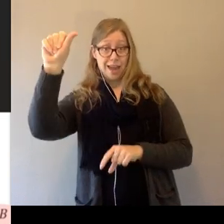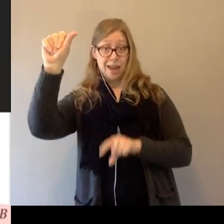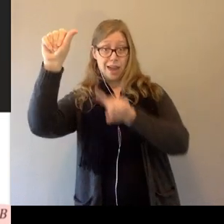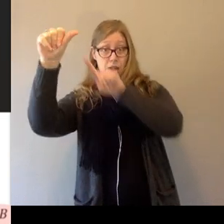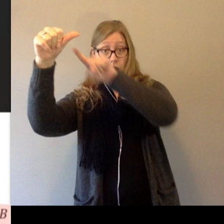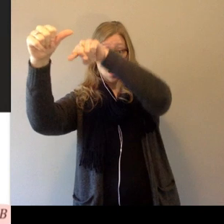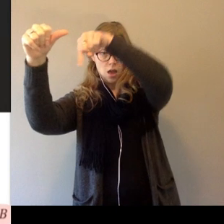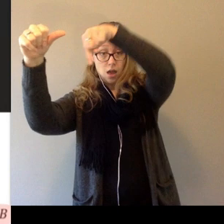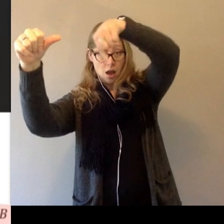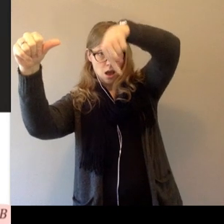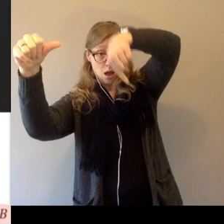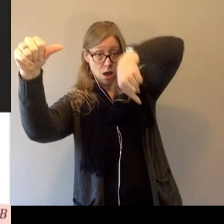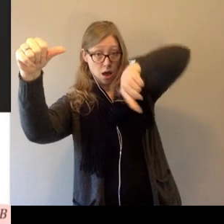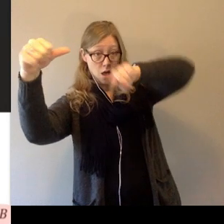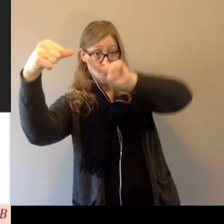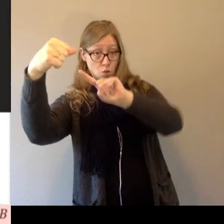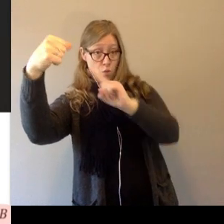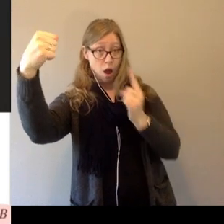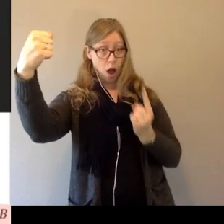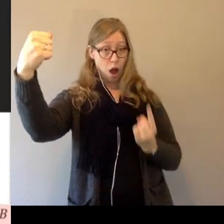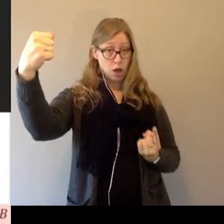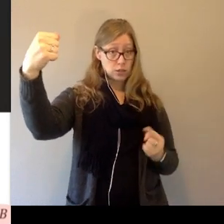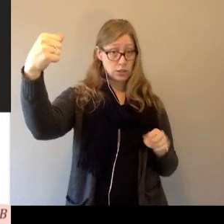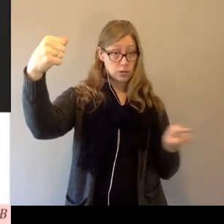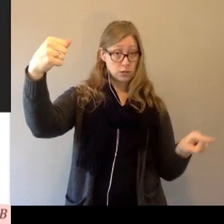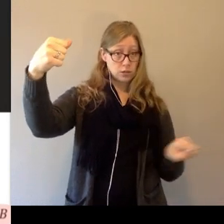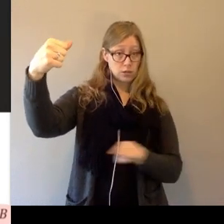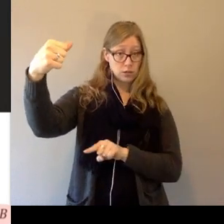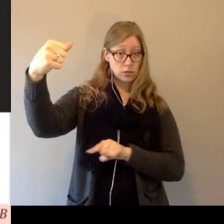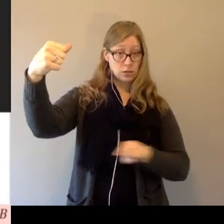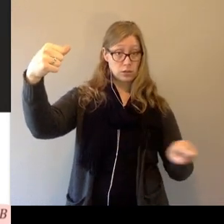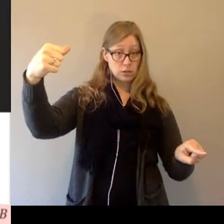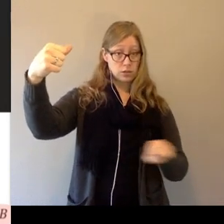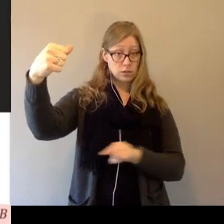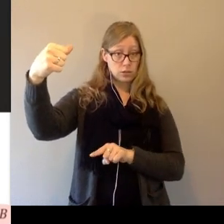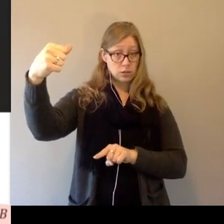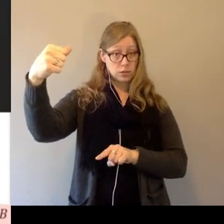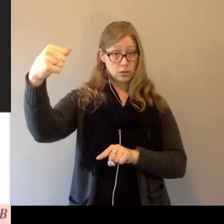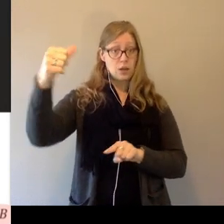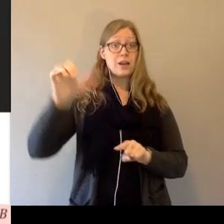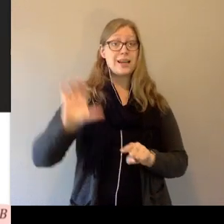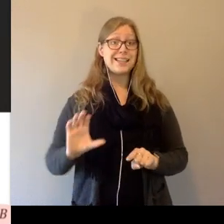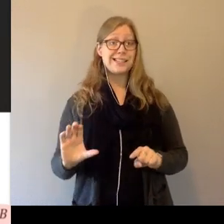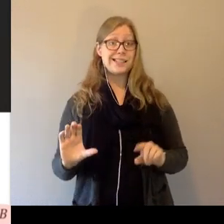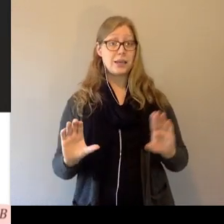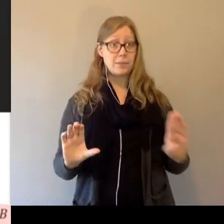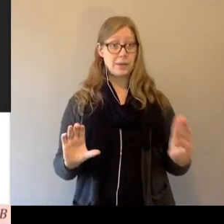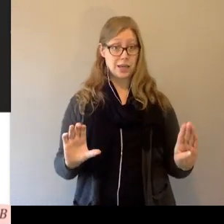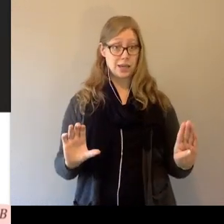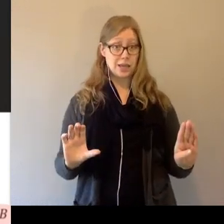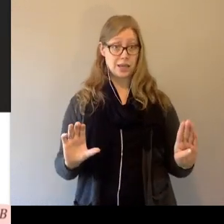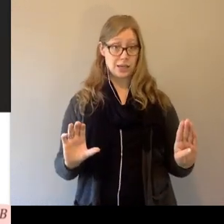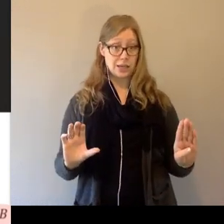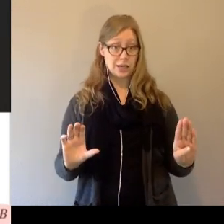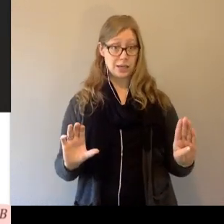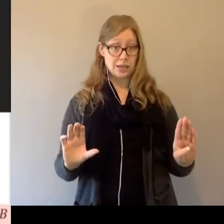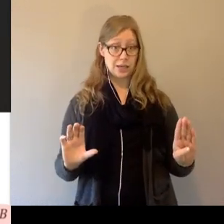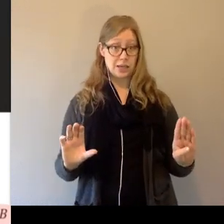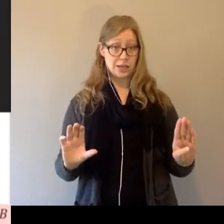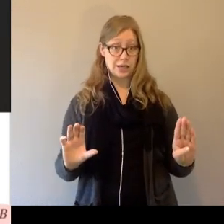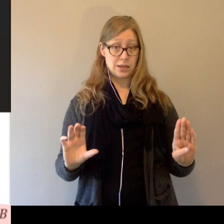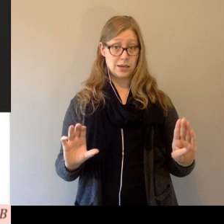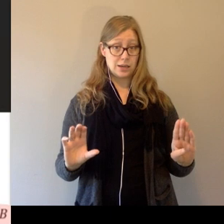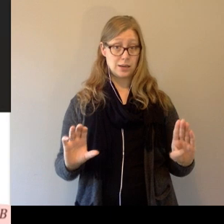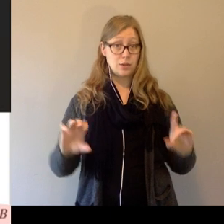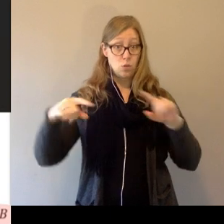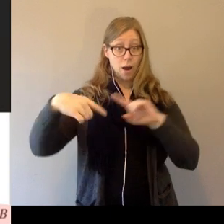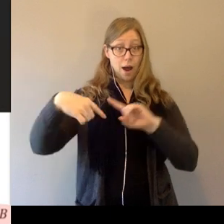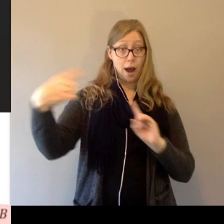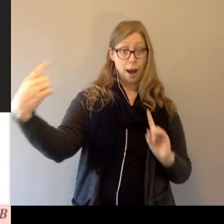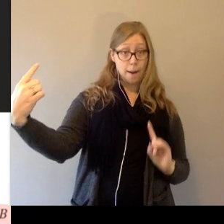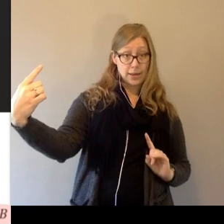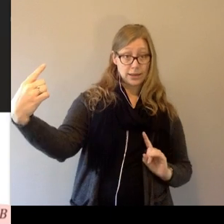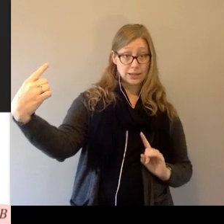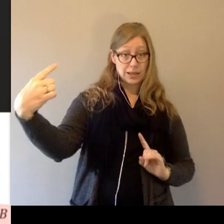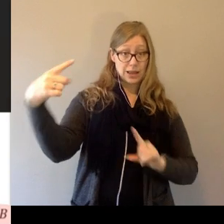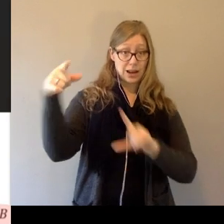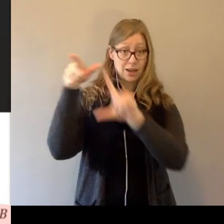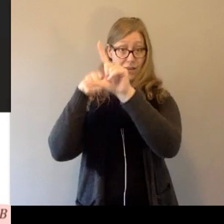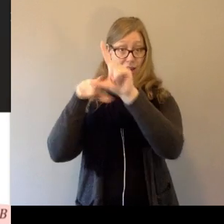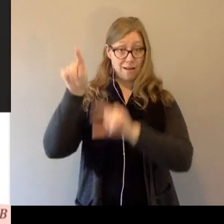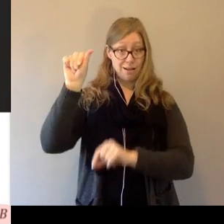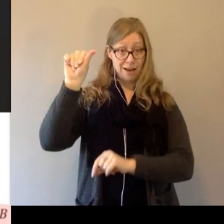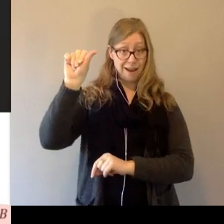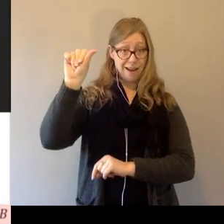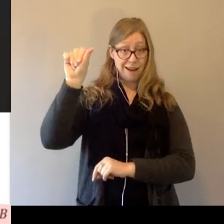on the triangle is side CB. And so the side that is opposite to angle A is going to be